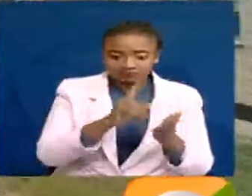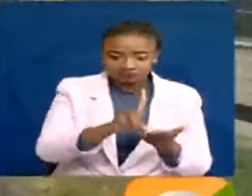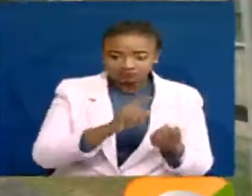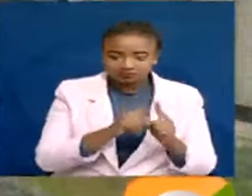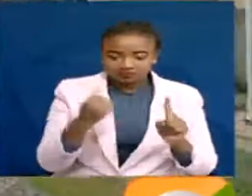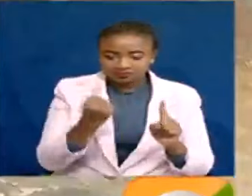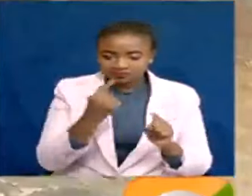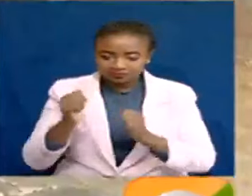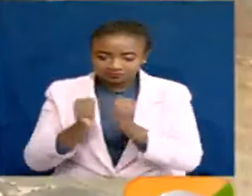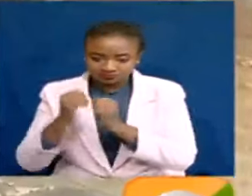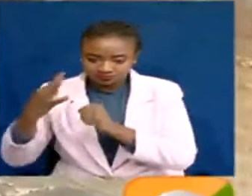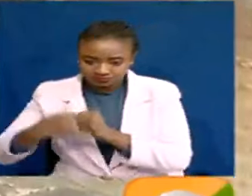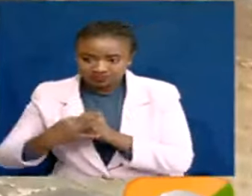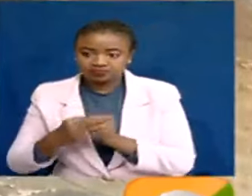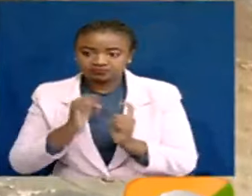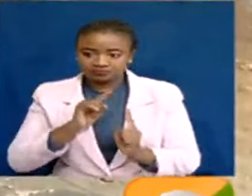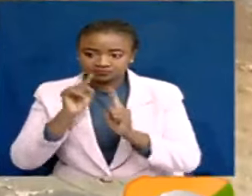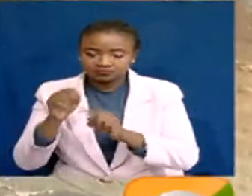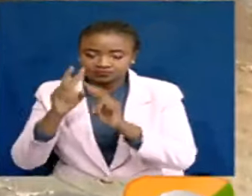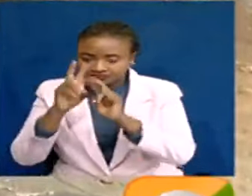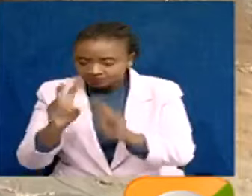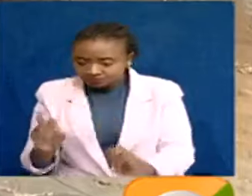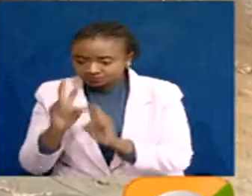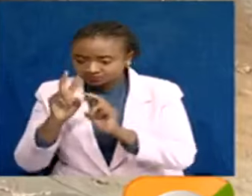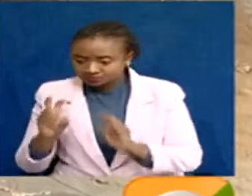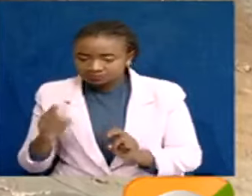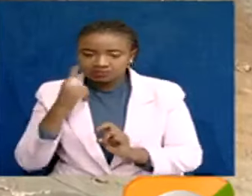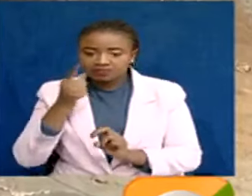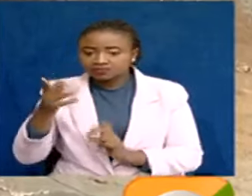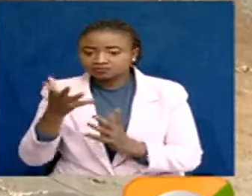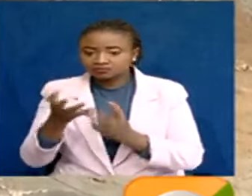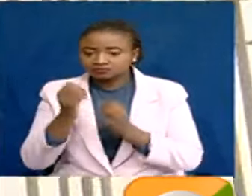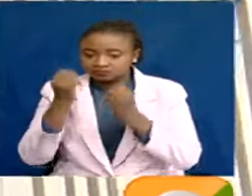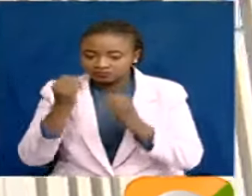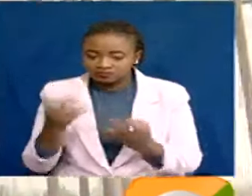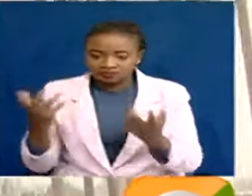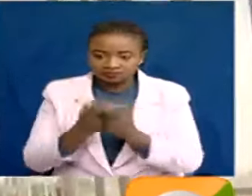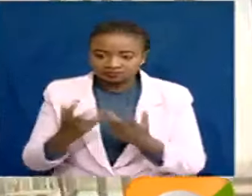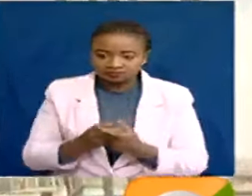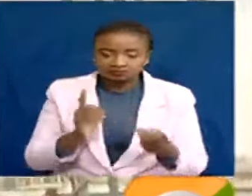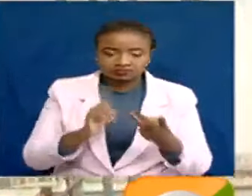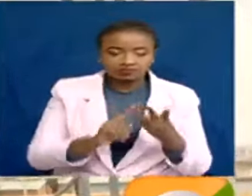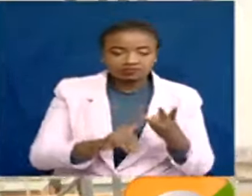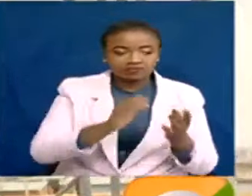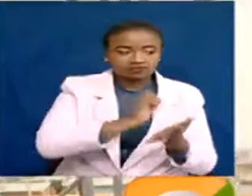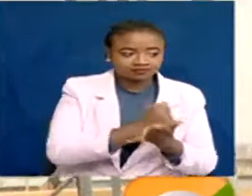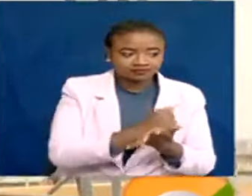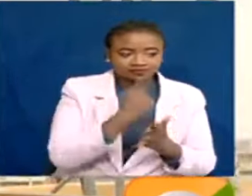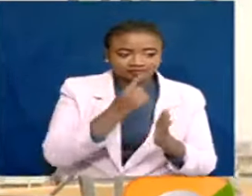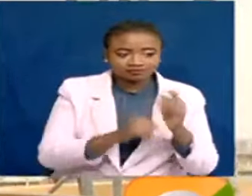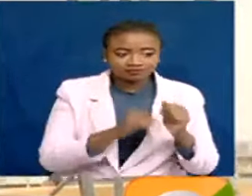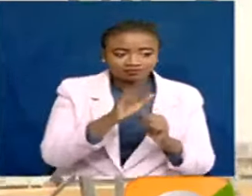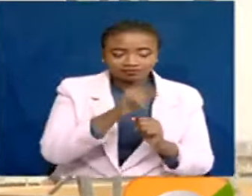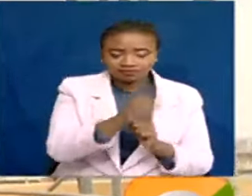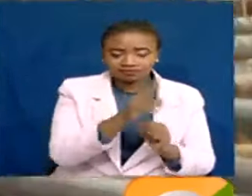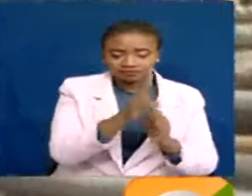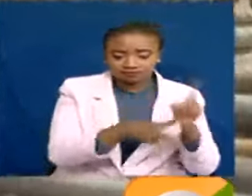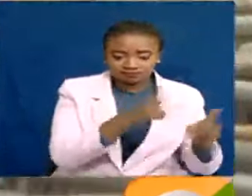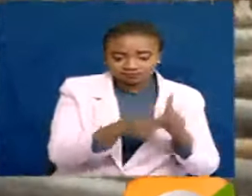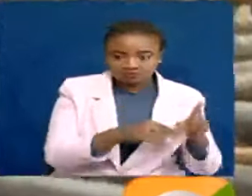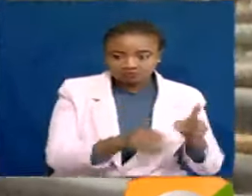projects had undergone feasibility studies to ascertain their need. At the same time, the audit established that 22 out of the 32